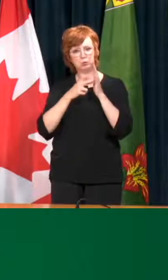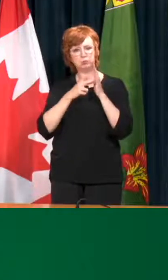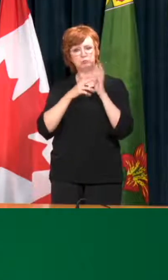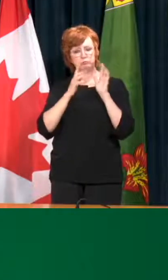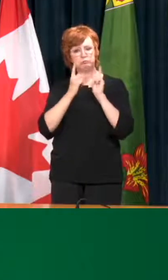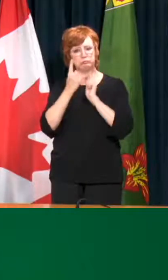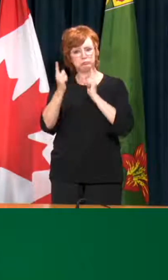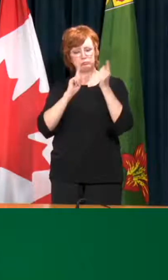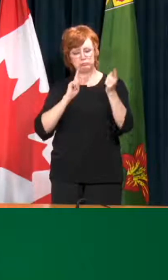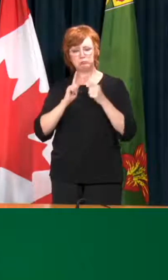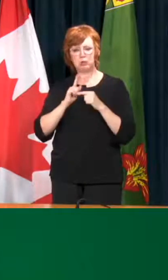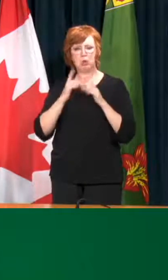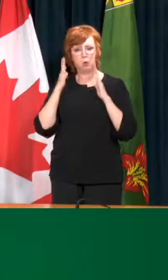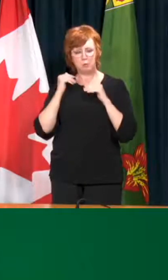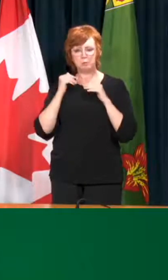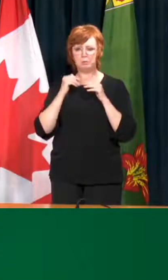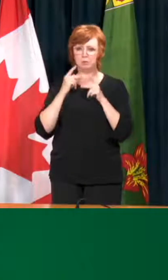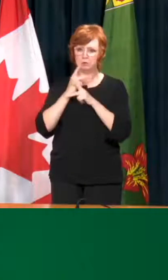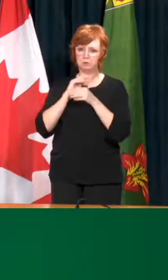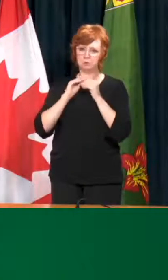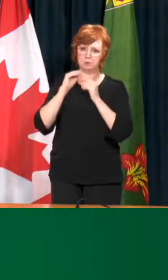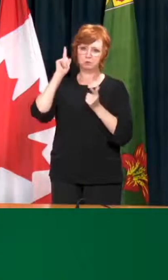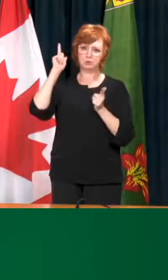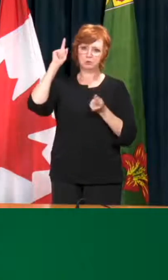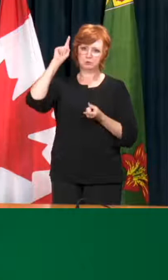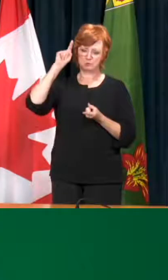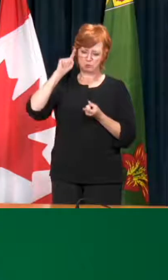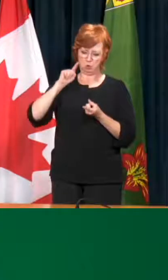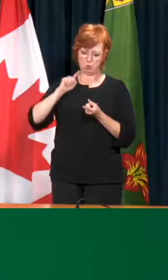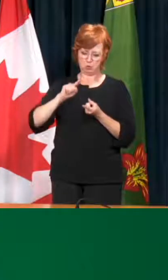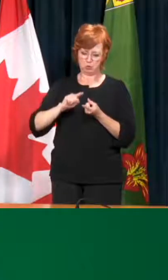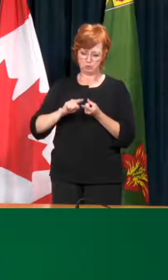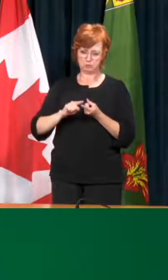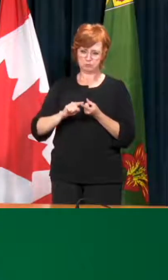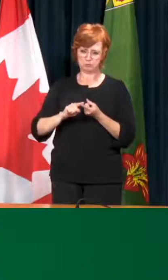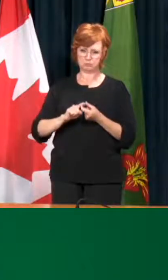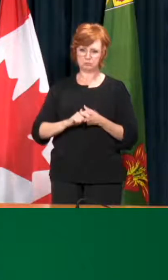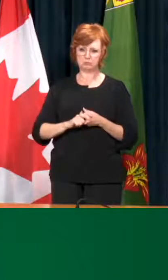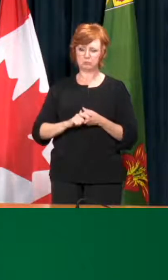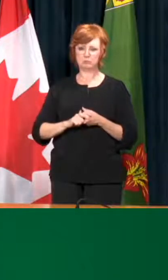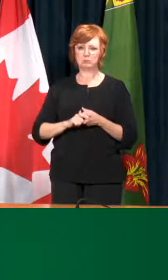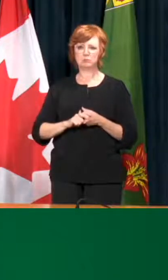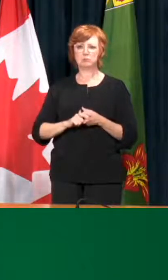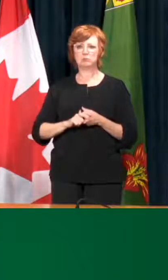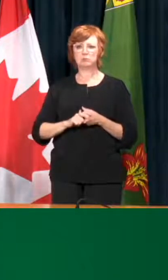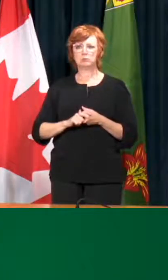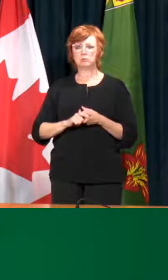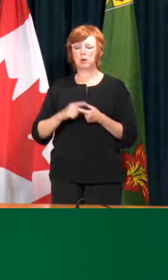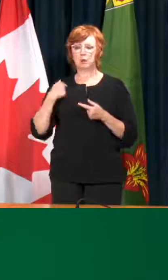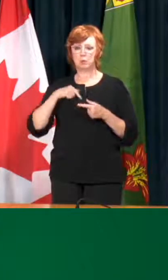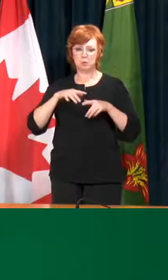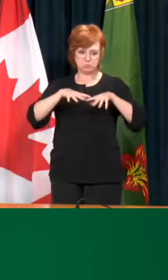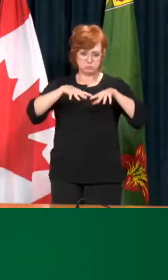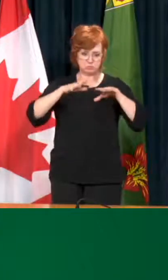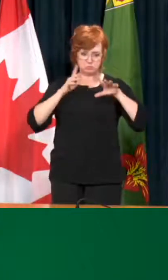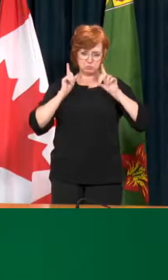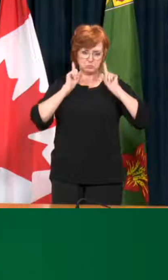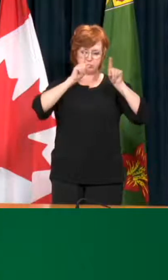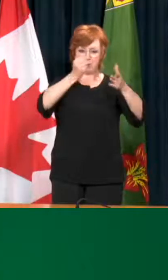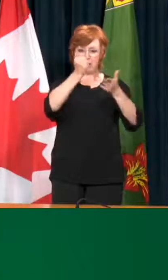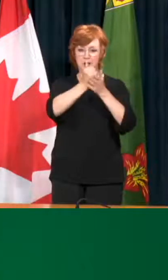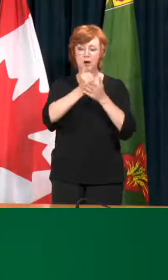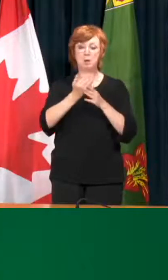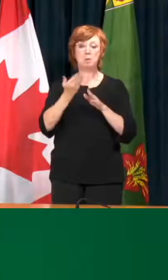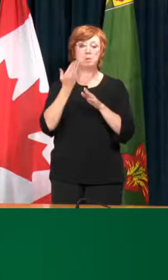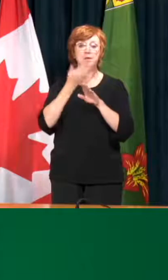need to watch closely and intervene quickly before things start escalating in any specific part of the province. Do